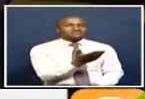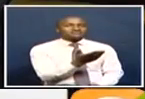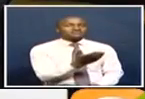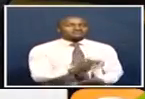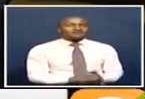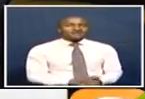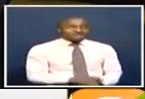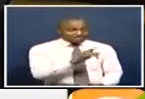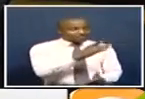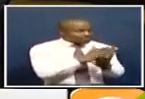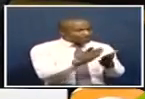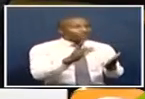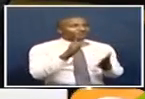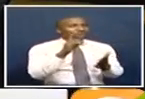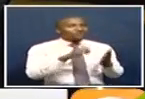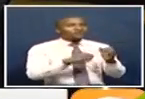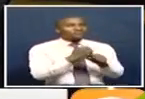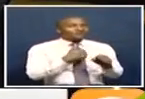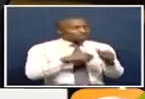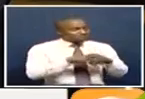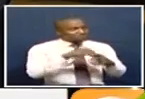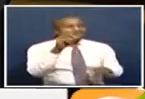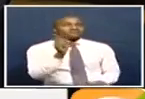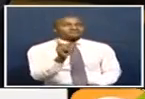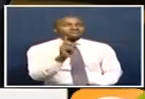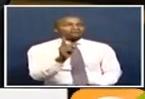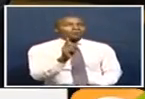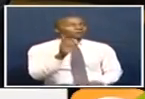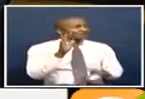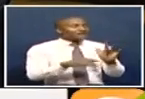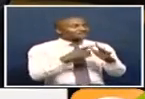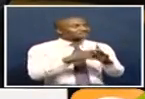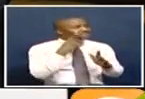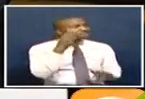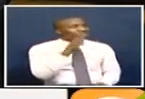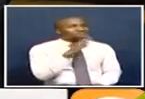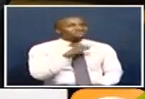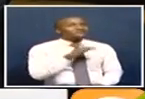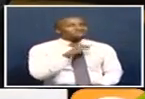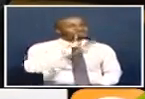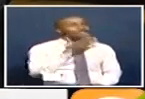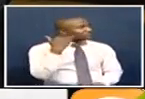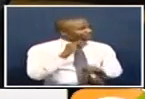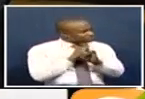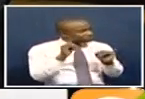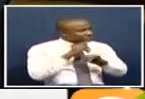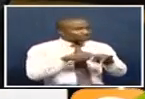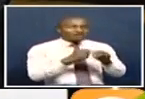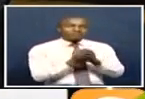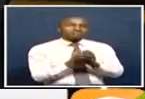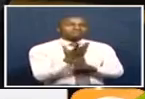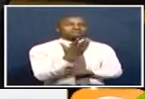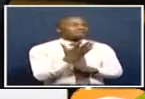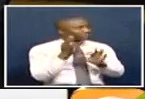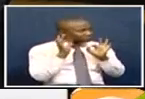That is part of what made me move outside Nairobi. Yeah. Because I can't stand seeing filth. This city was clean when we were growing. Once upon a time. It was